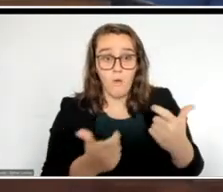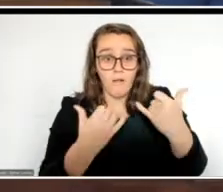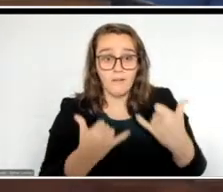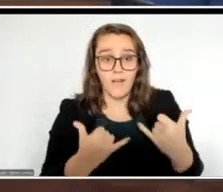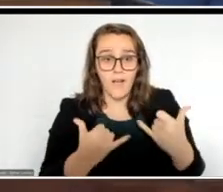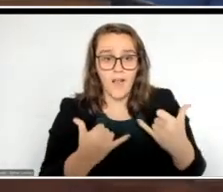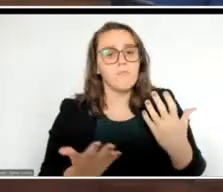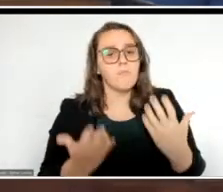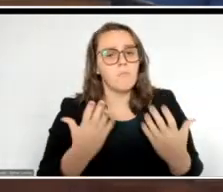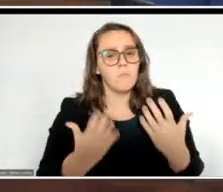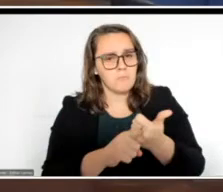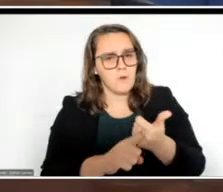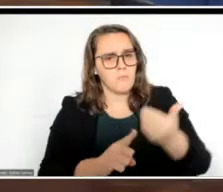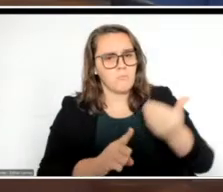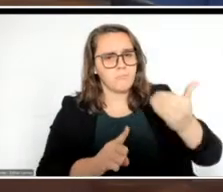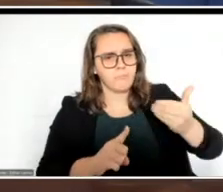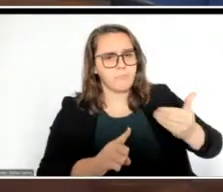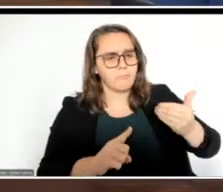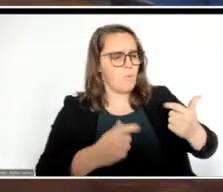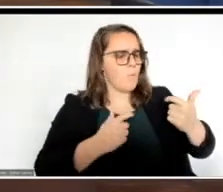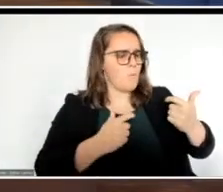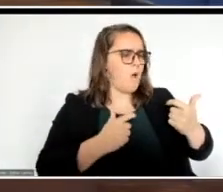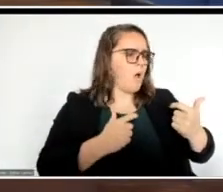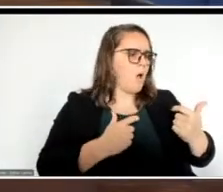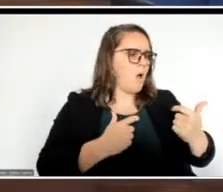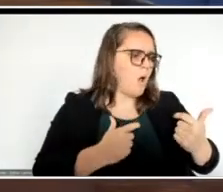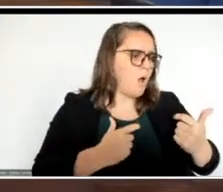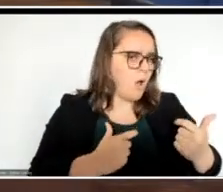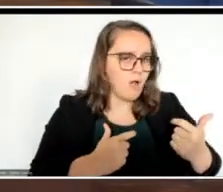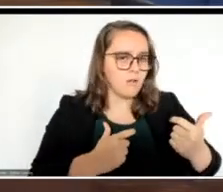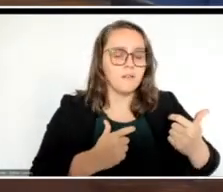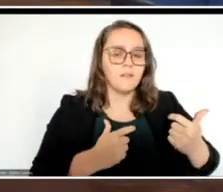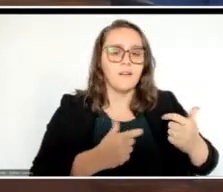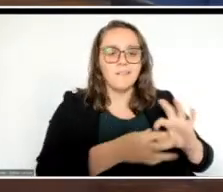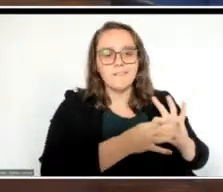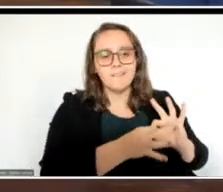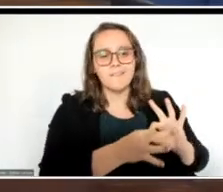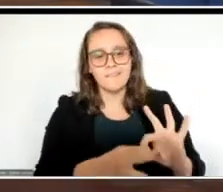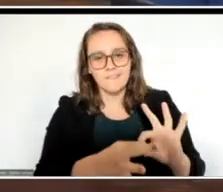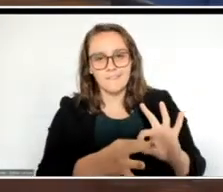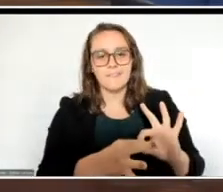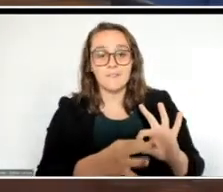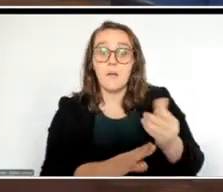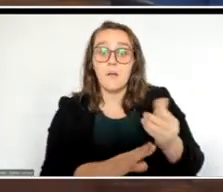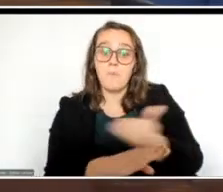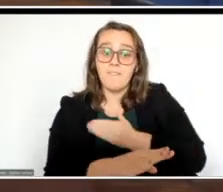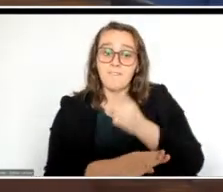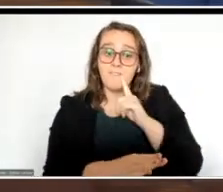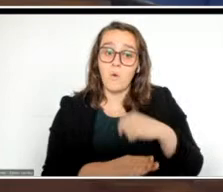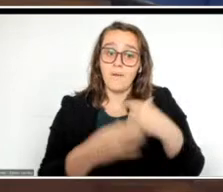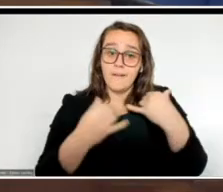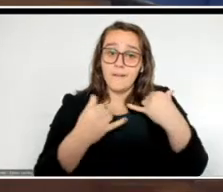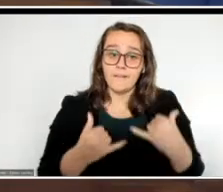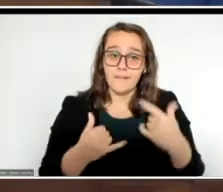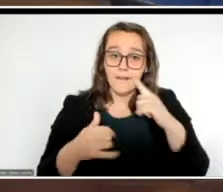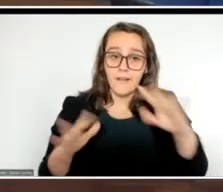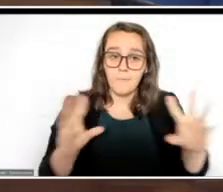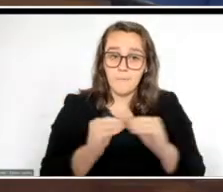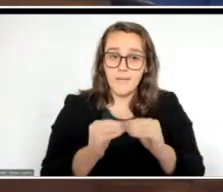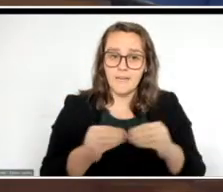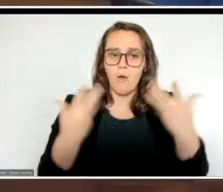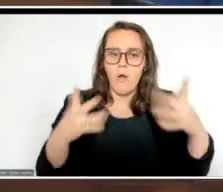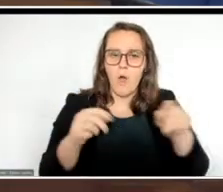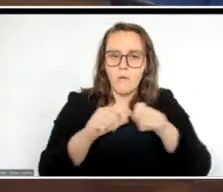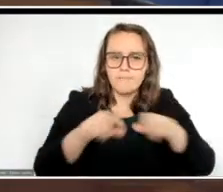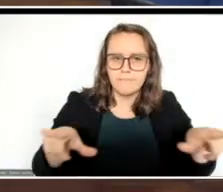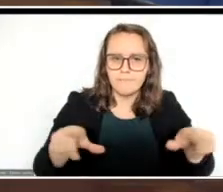today. Pursuant to the notice circulated prior to today's proceedings, we are convened today not as